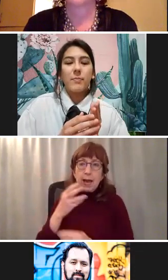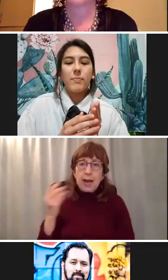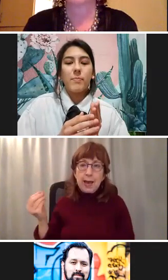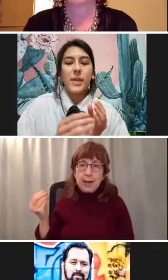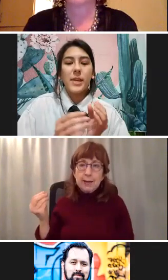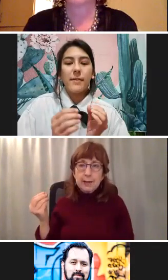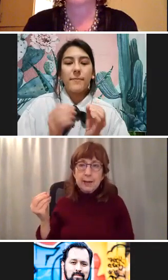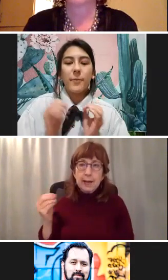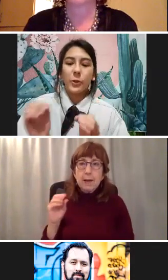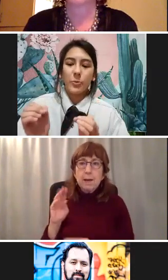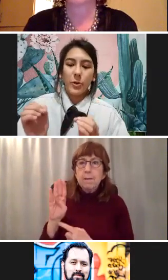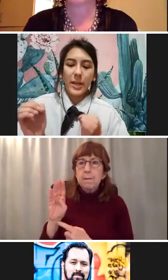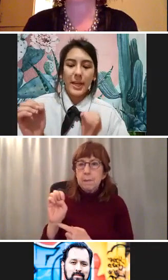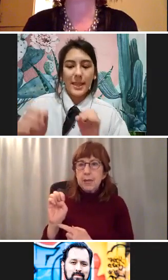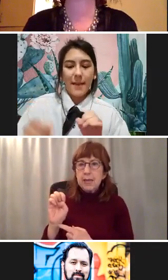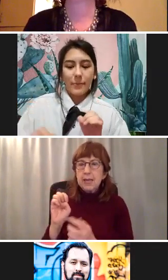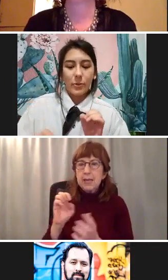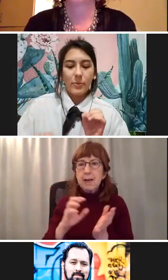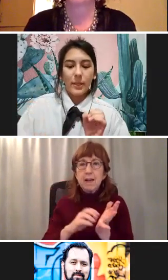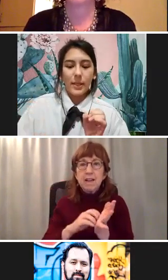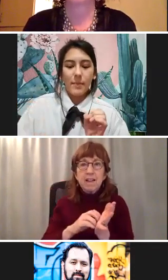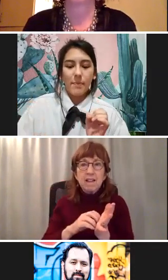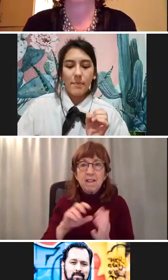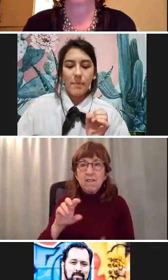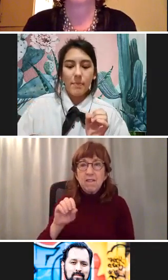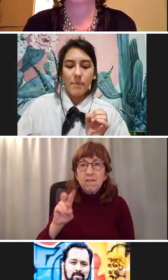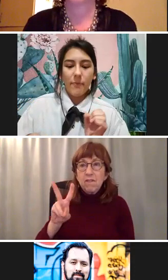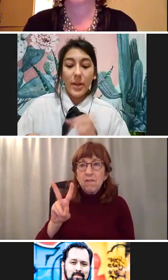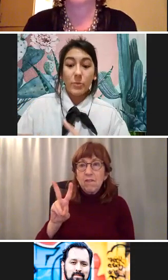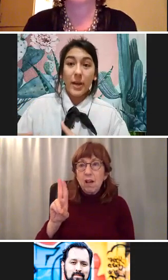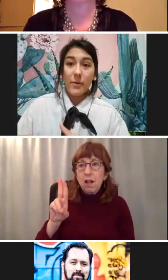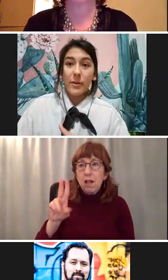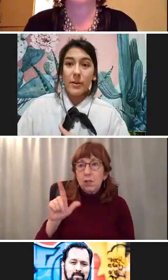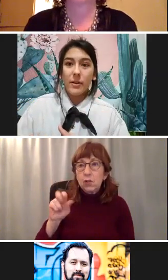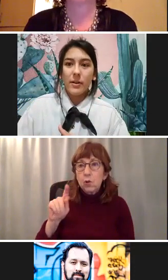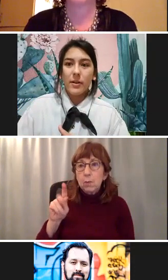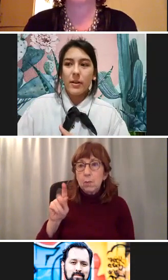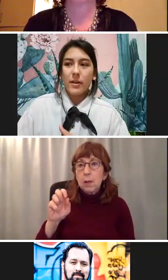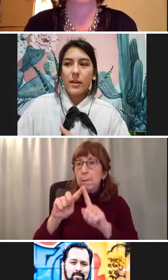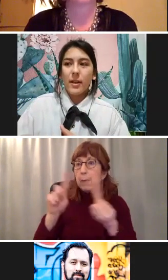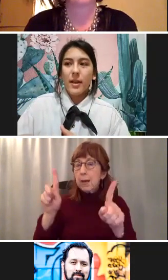and be vulnerable, and in that vulnerability, find your power?